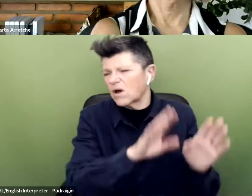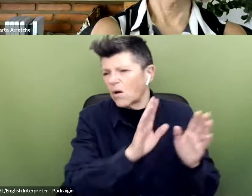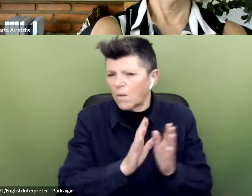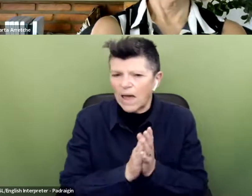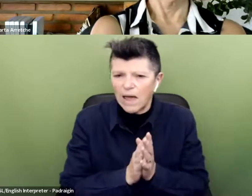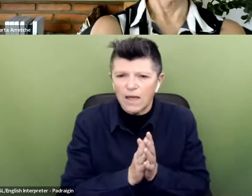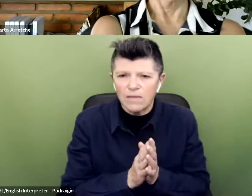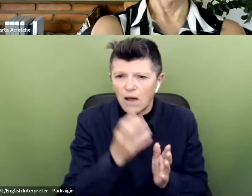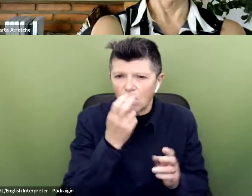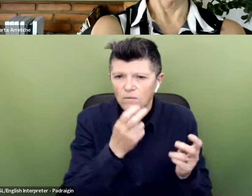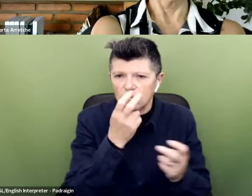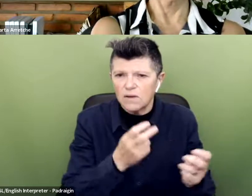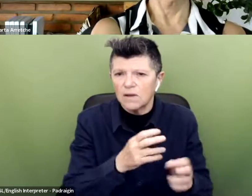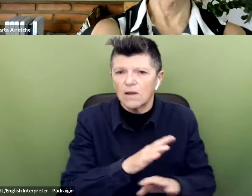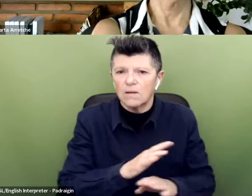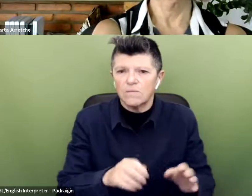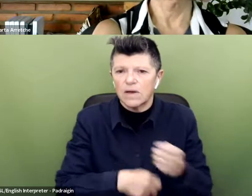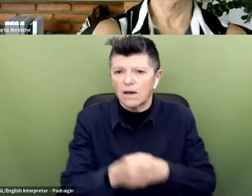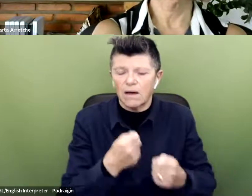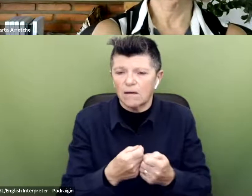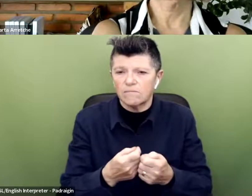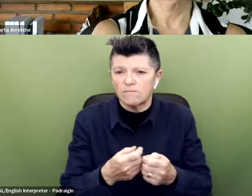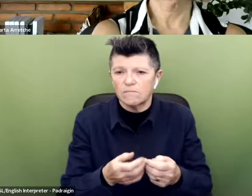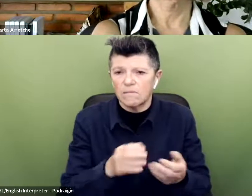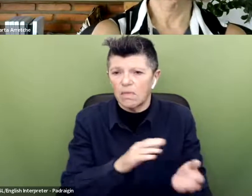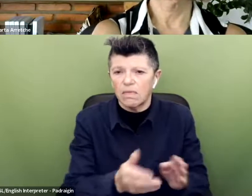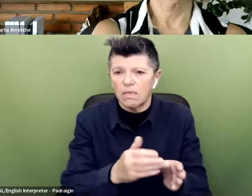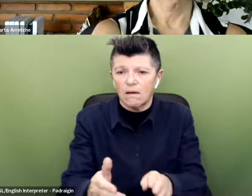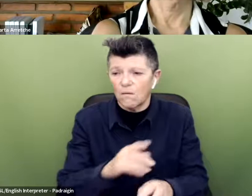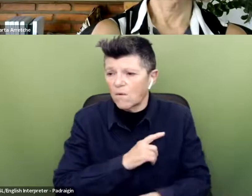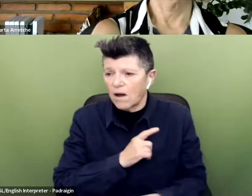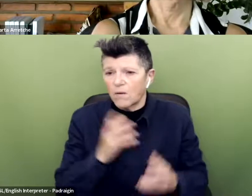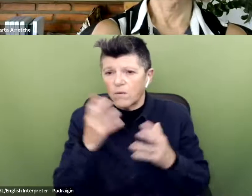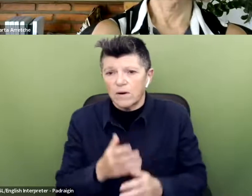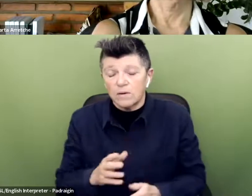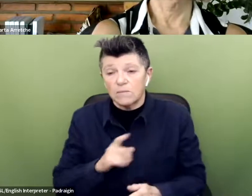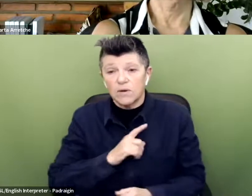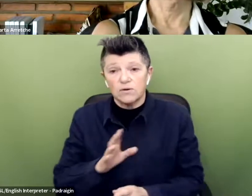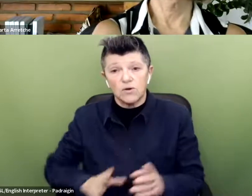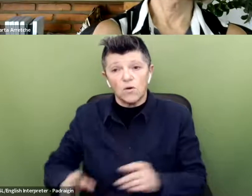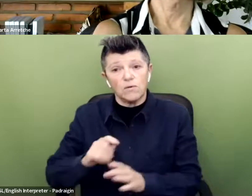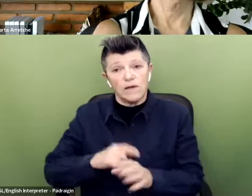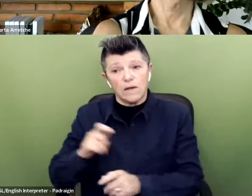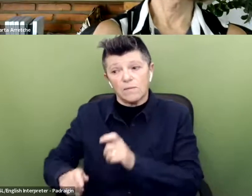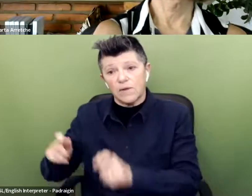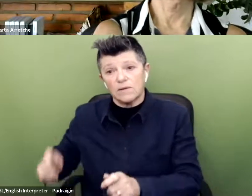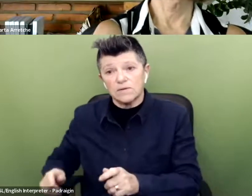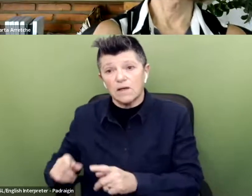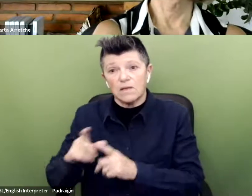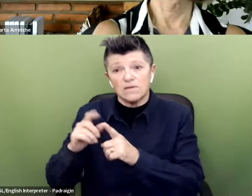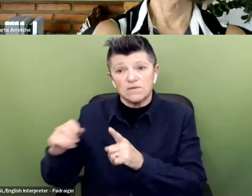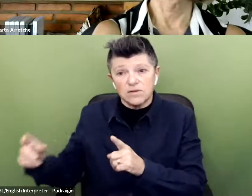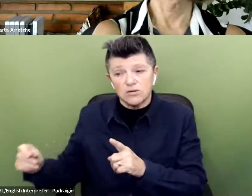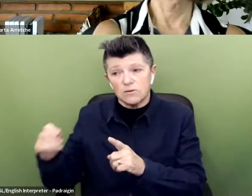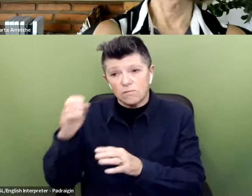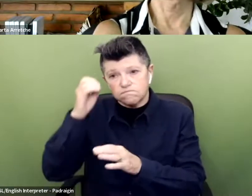and then no longer are on this planet, right? So why are we worrying? Because all the young people, they are all digital natives and digital savvy, and